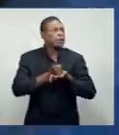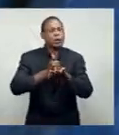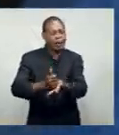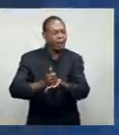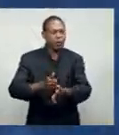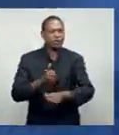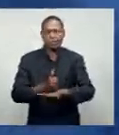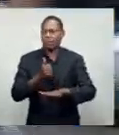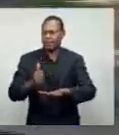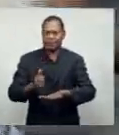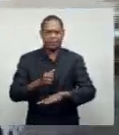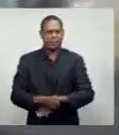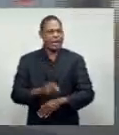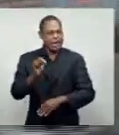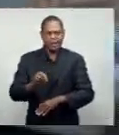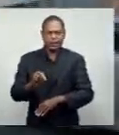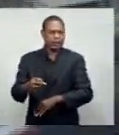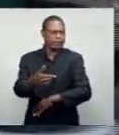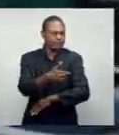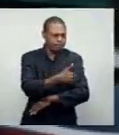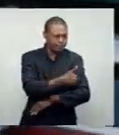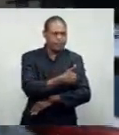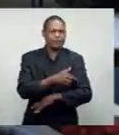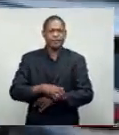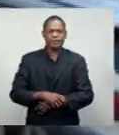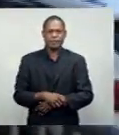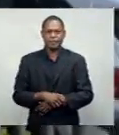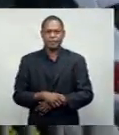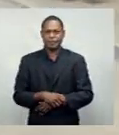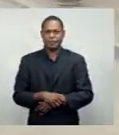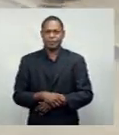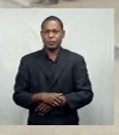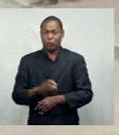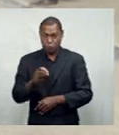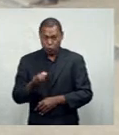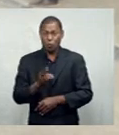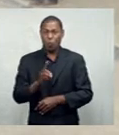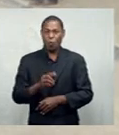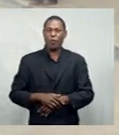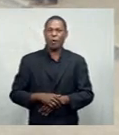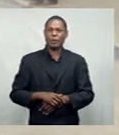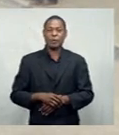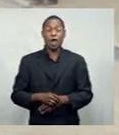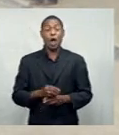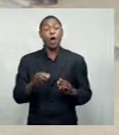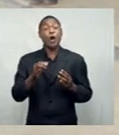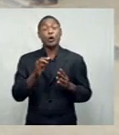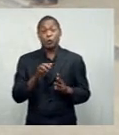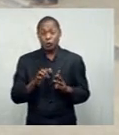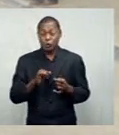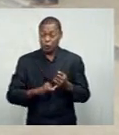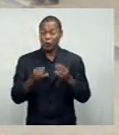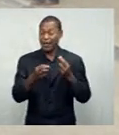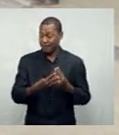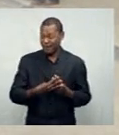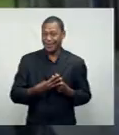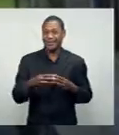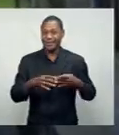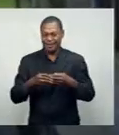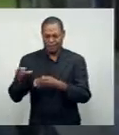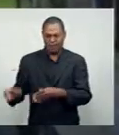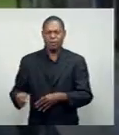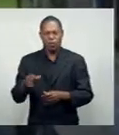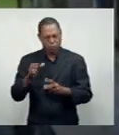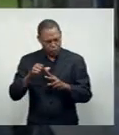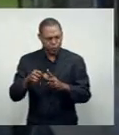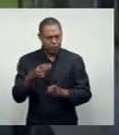get vaccinated. While commending the efforts of the frontliners, SODELPA leader Viliame Ngavoka is also making similar calls. We